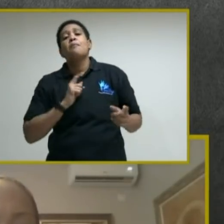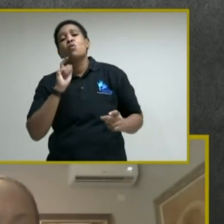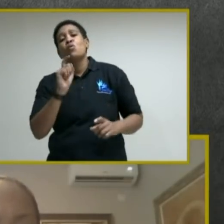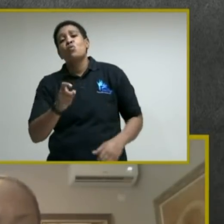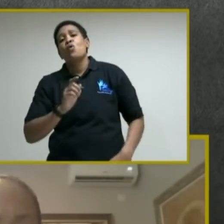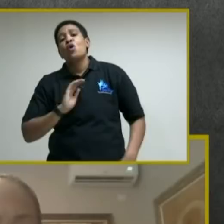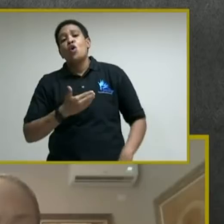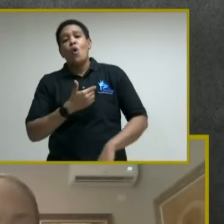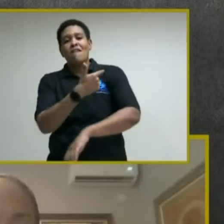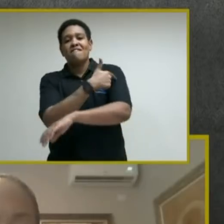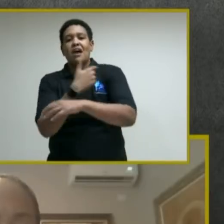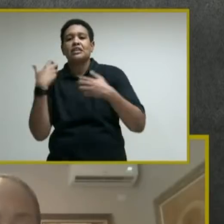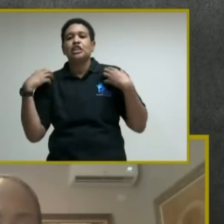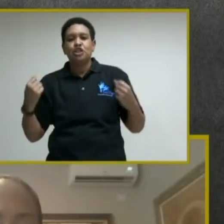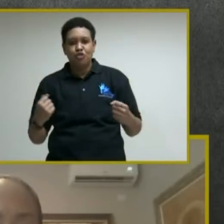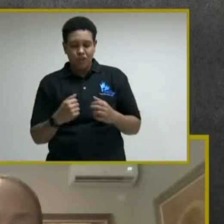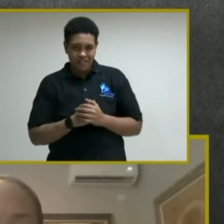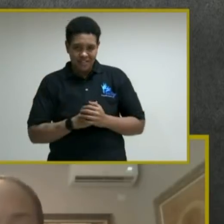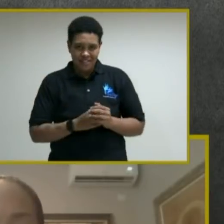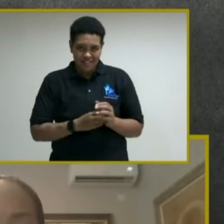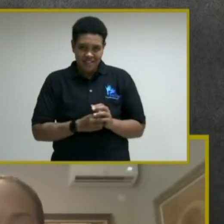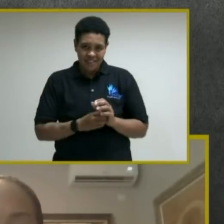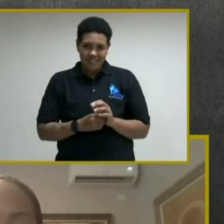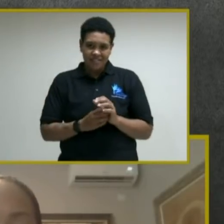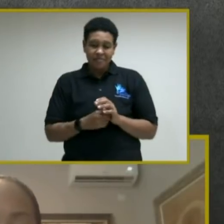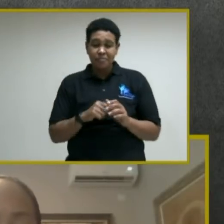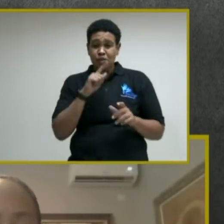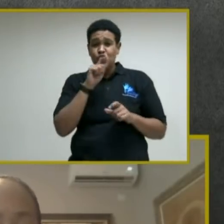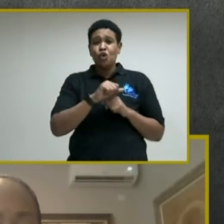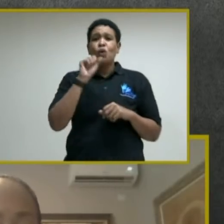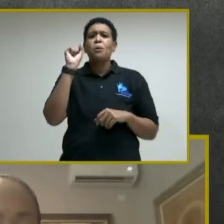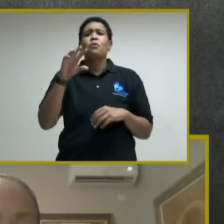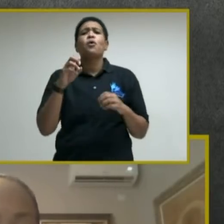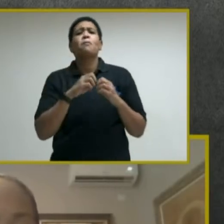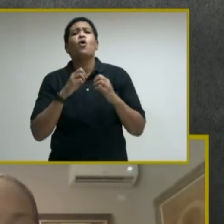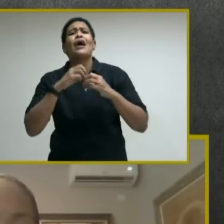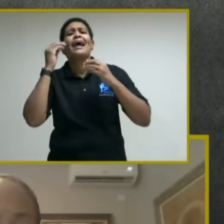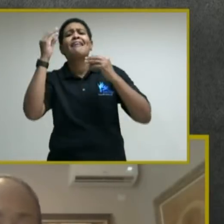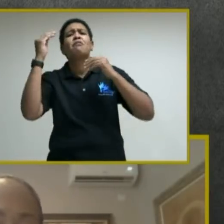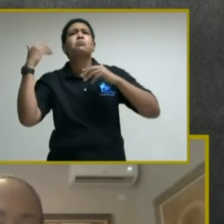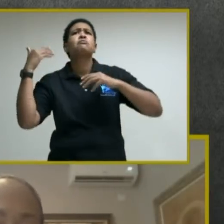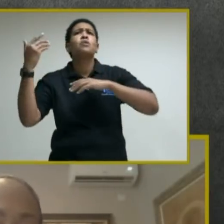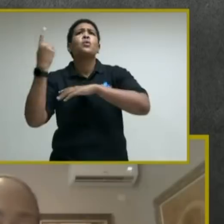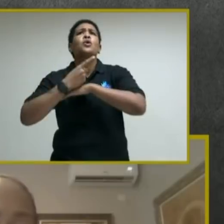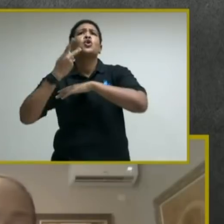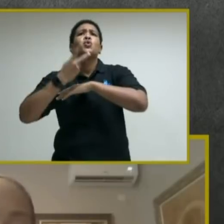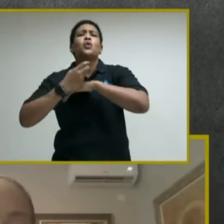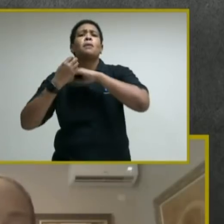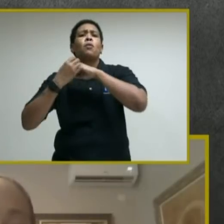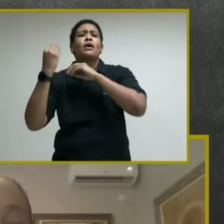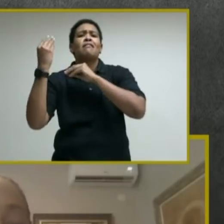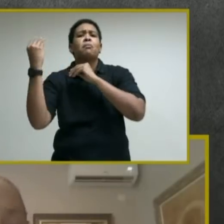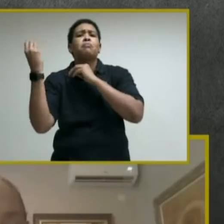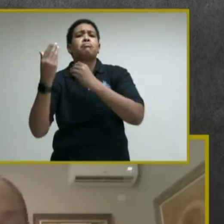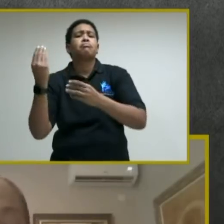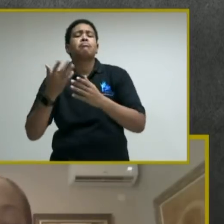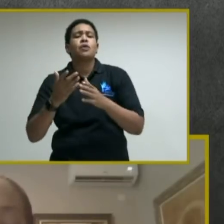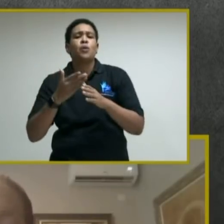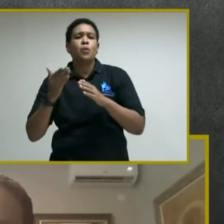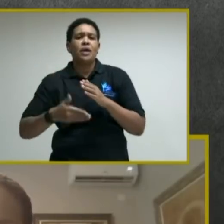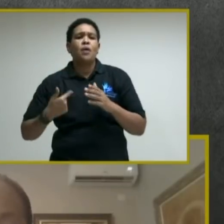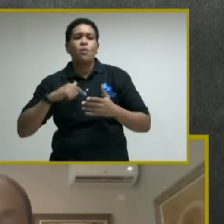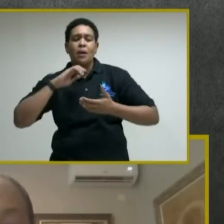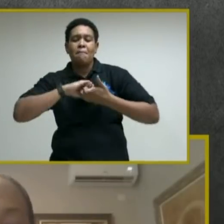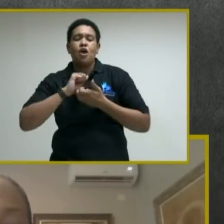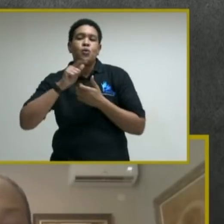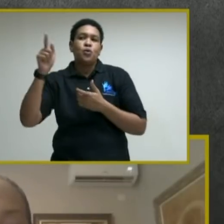Vax heroes. All right. Well, I'm sure you're going to put out some further info over the next day or so, leading into the weekend. We will. And we partner